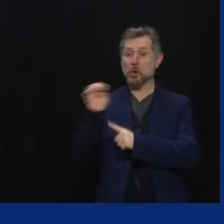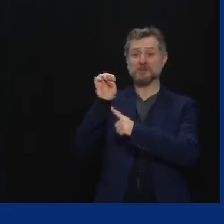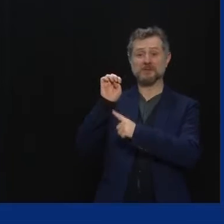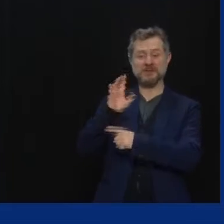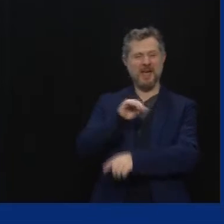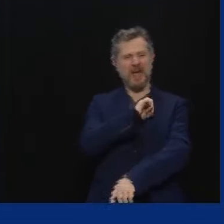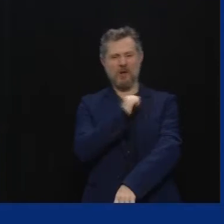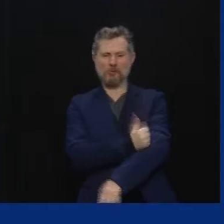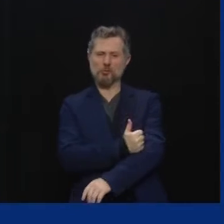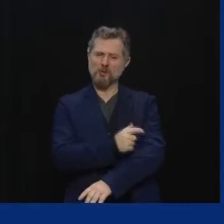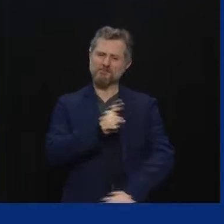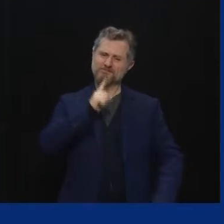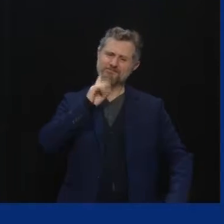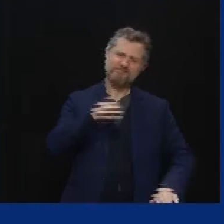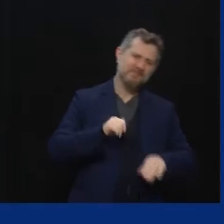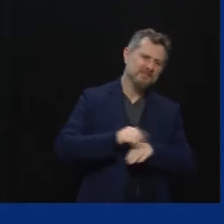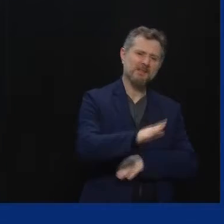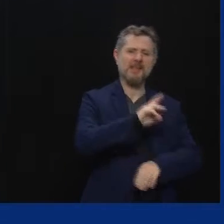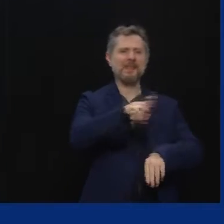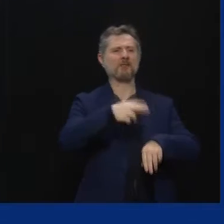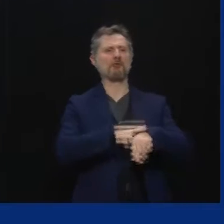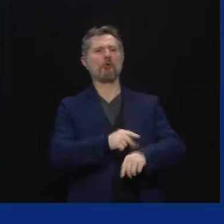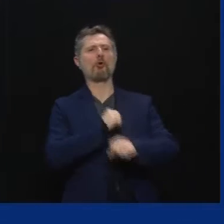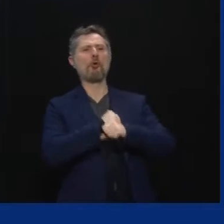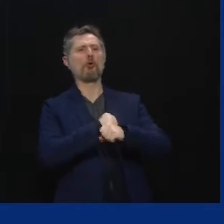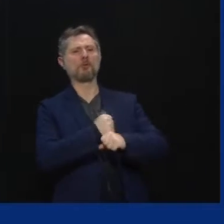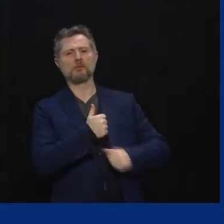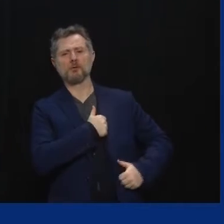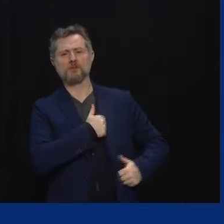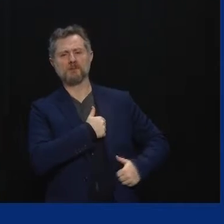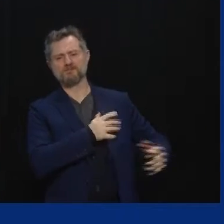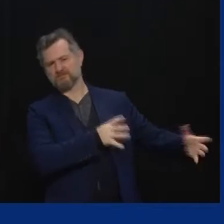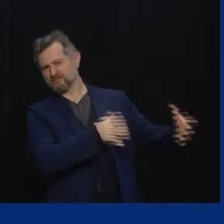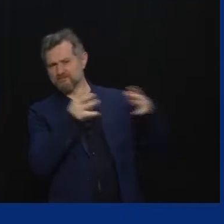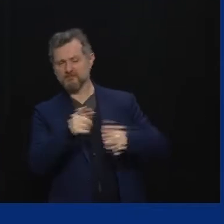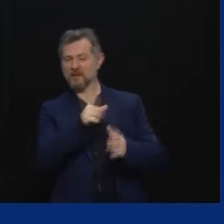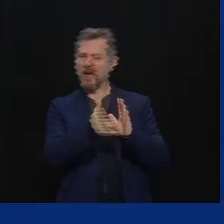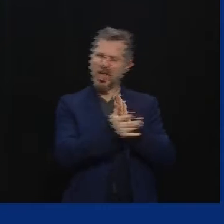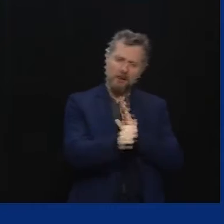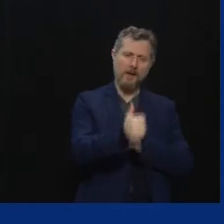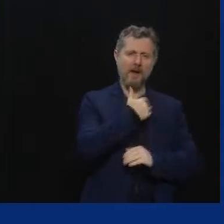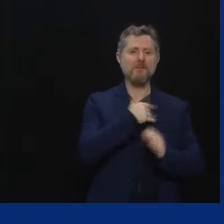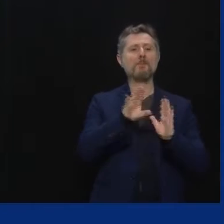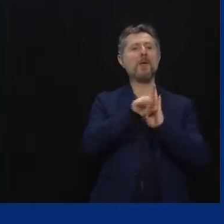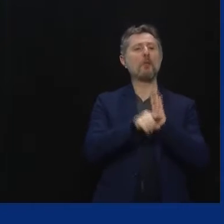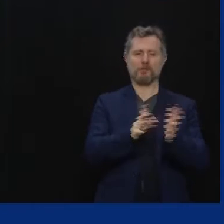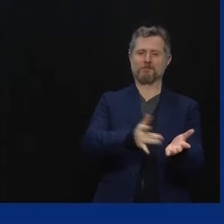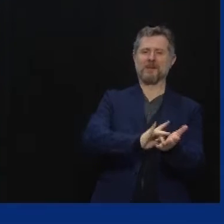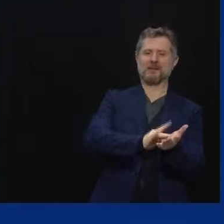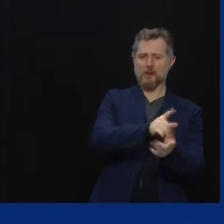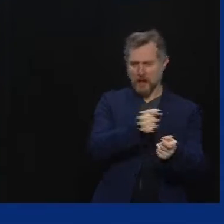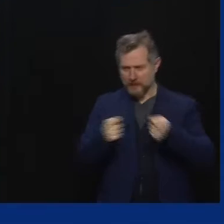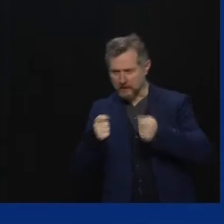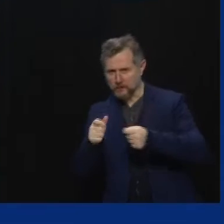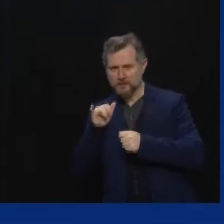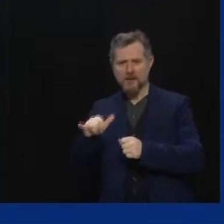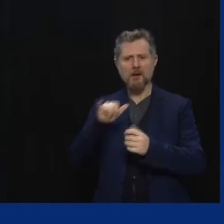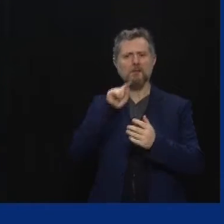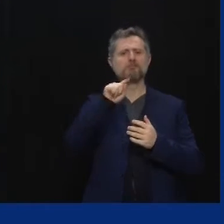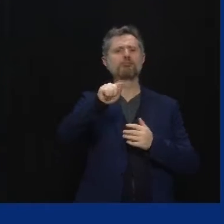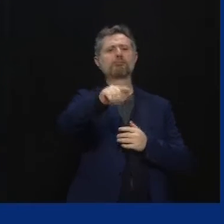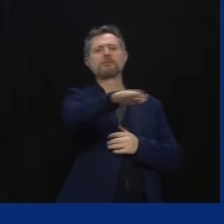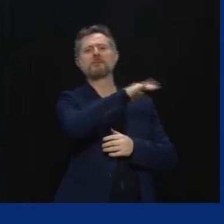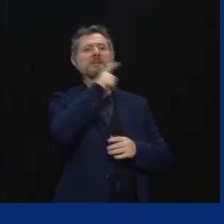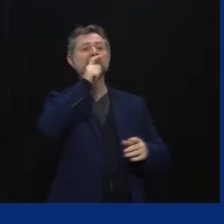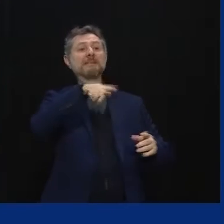have EMT or healthcare backgrounds, that can be taken from areas where there's not high need and be deployed elsewhere. And we have over 120 of